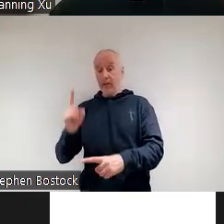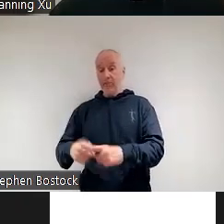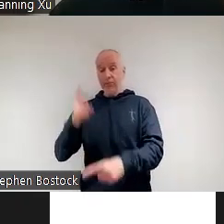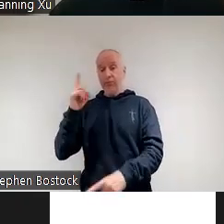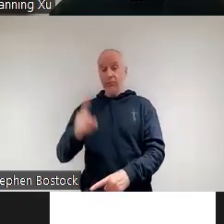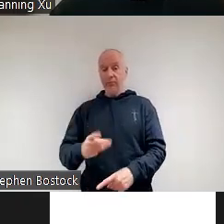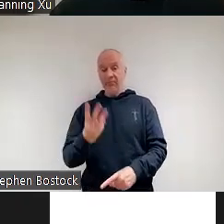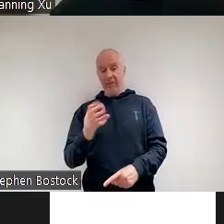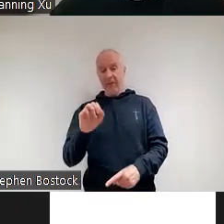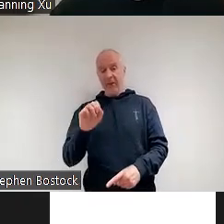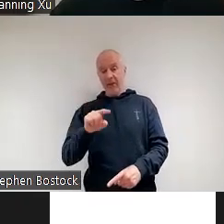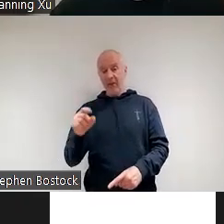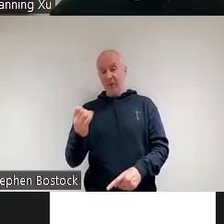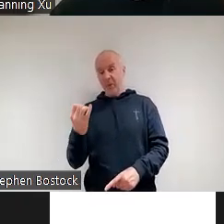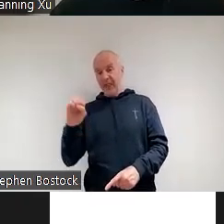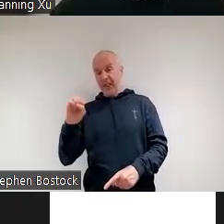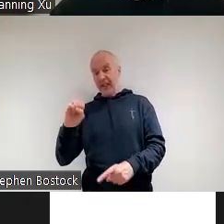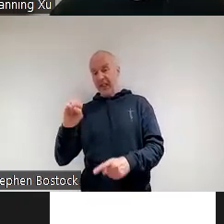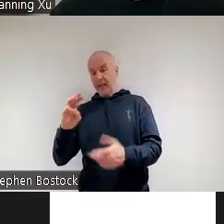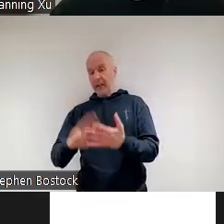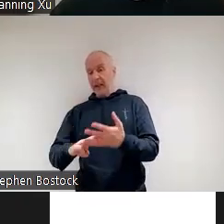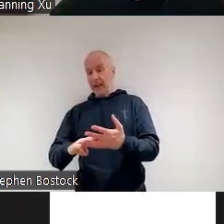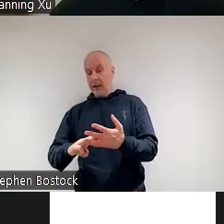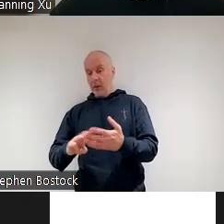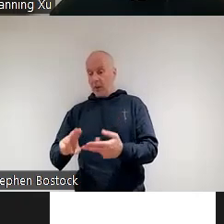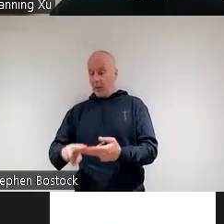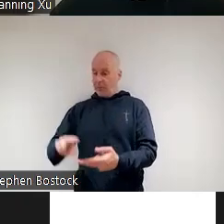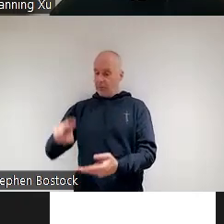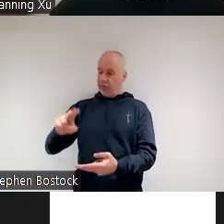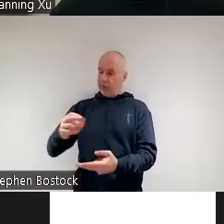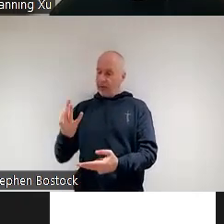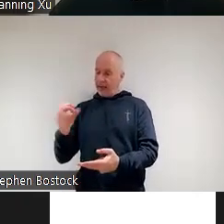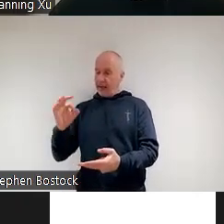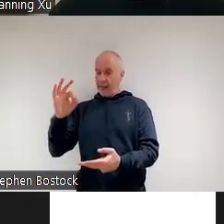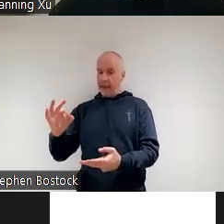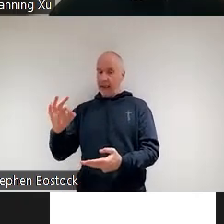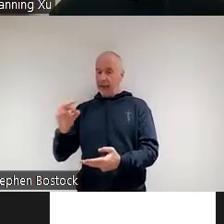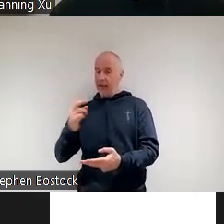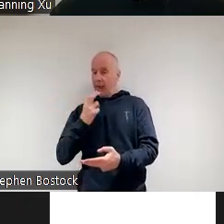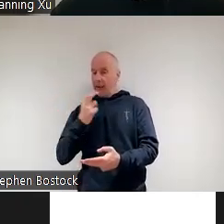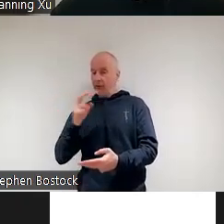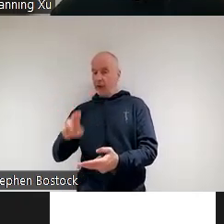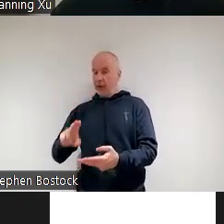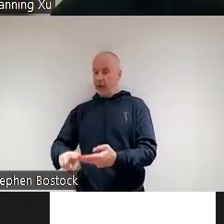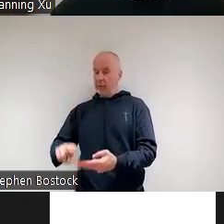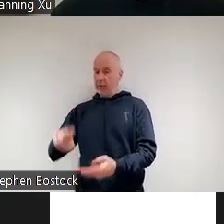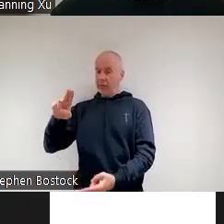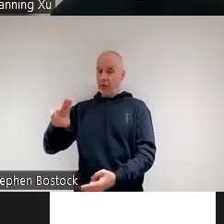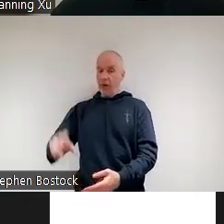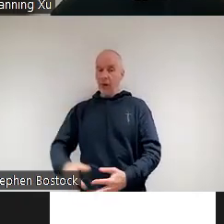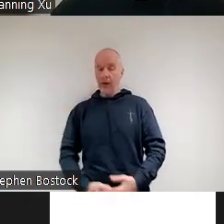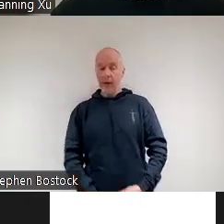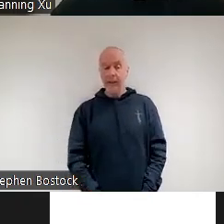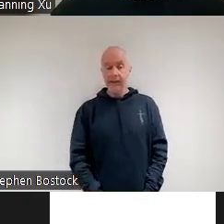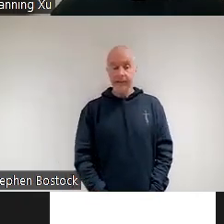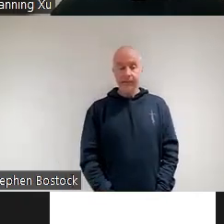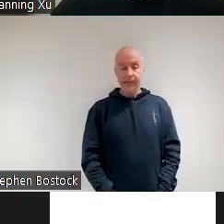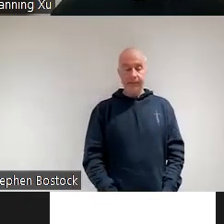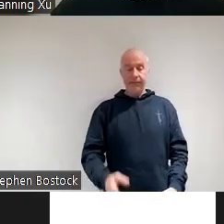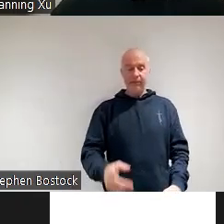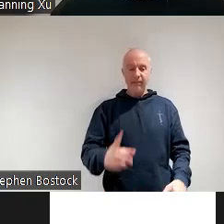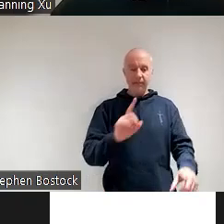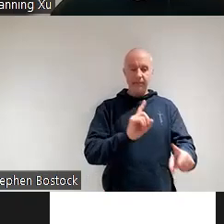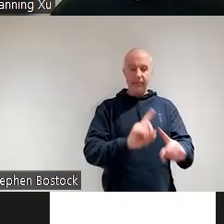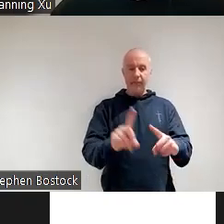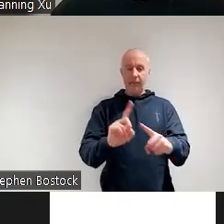hour to 60 minutes to charge to 80%. If you look at the EV charger, different type of sockets, you can see that there are